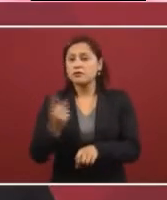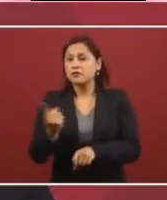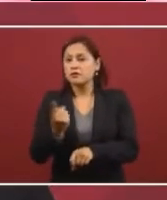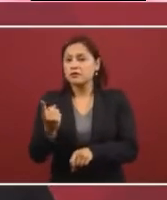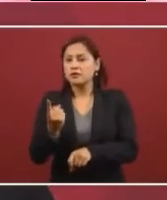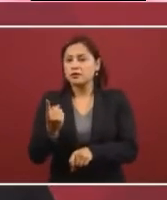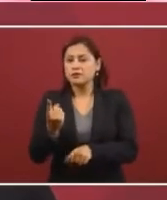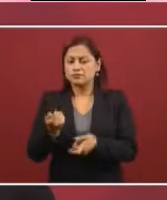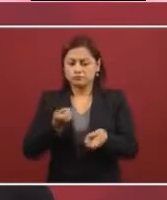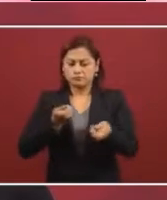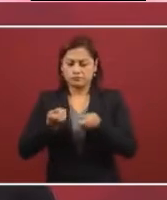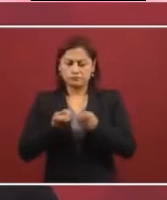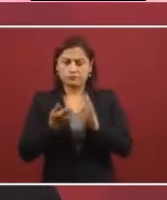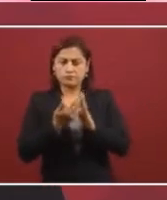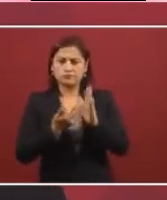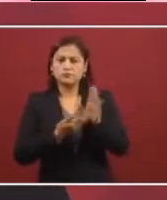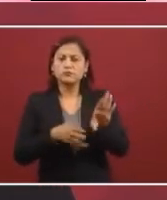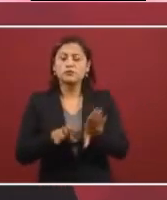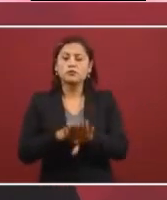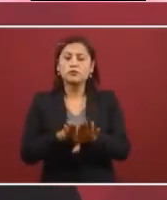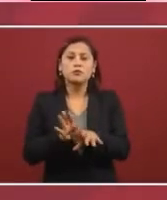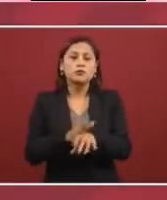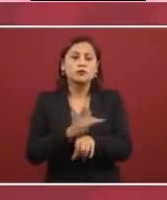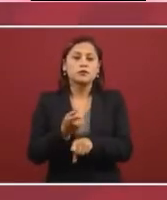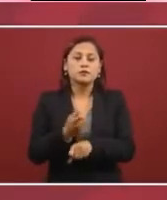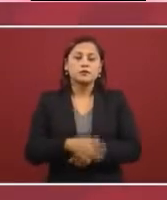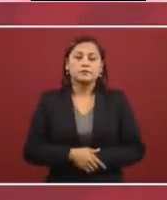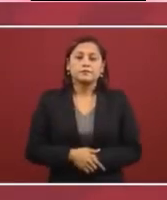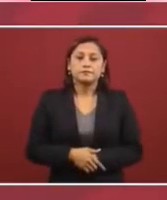this recommendation? It's the same thing